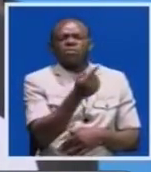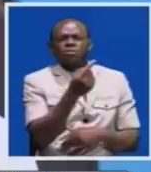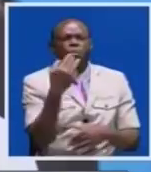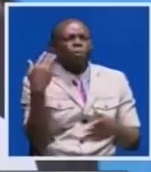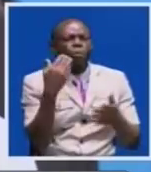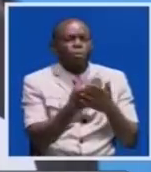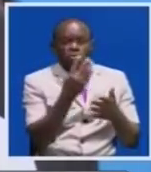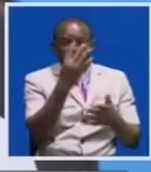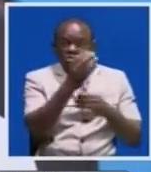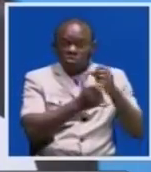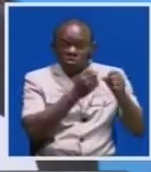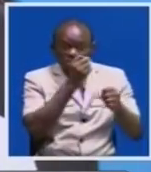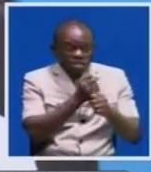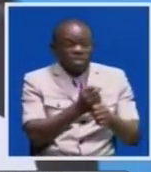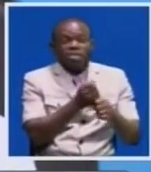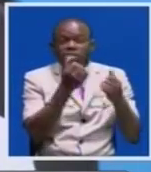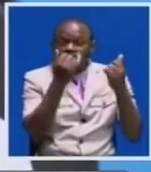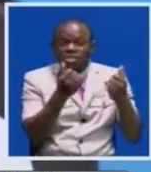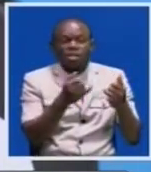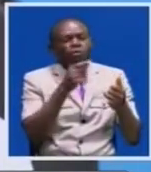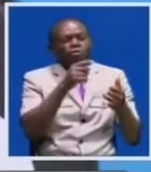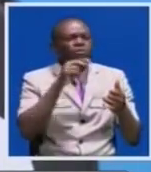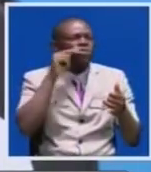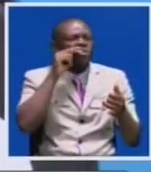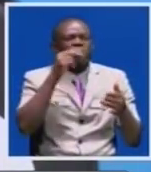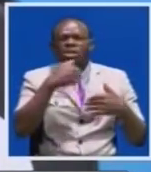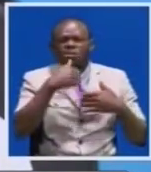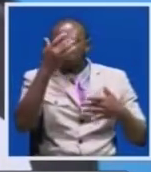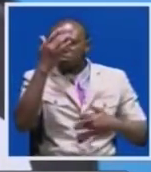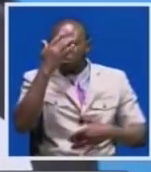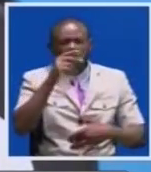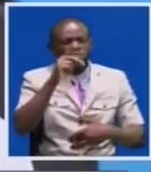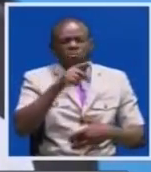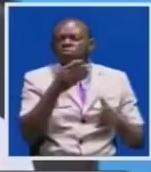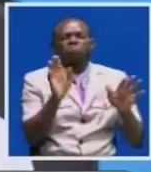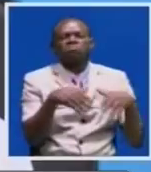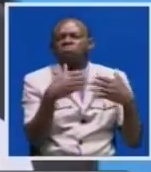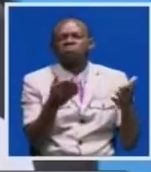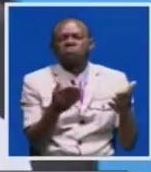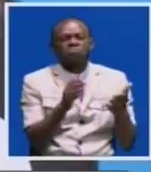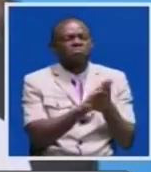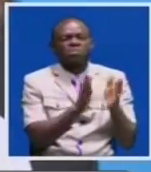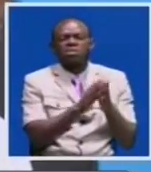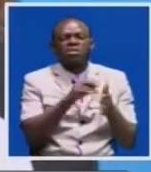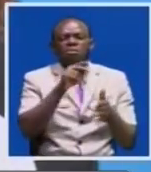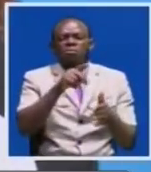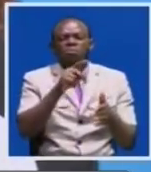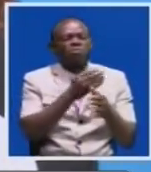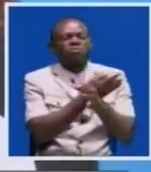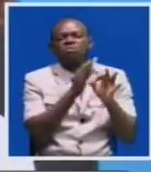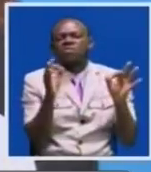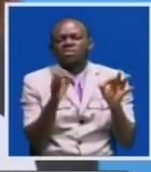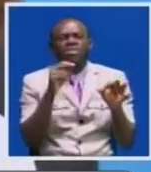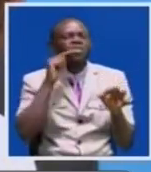they haven't had a new case of polio reported anywhere in the country of Nigeria. And therefore, this